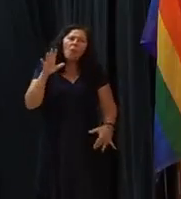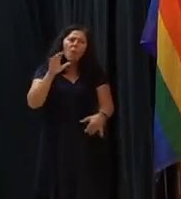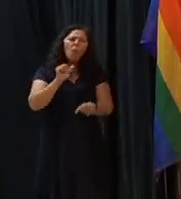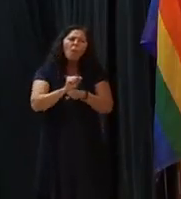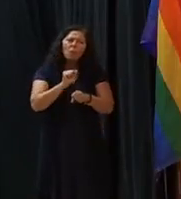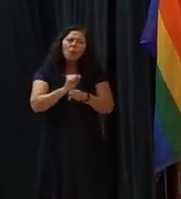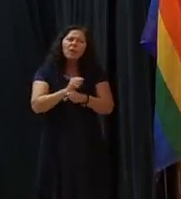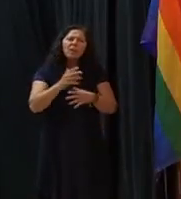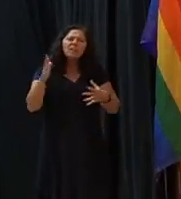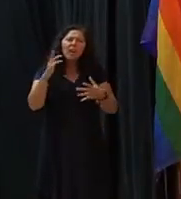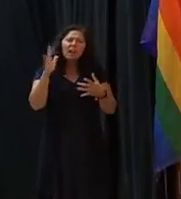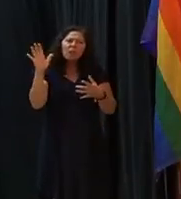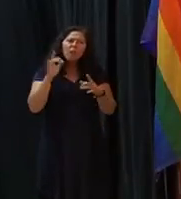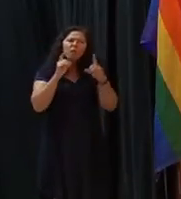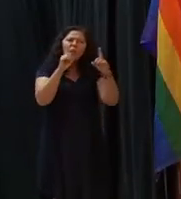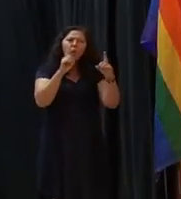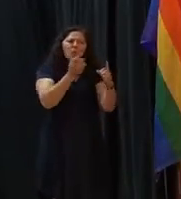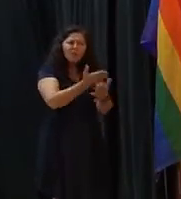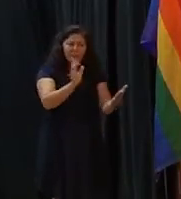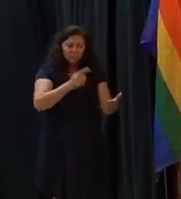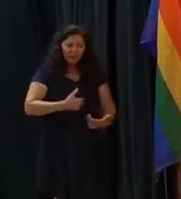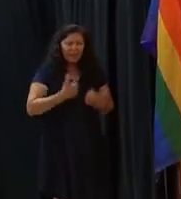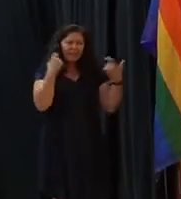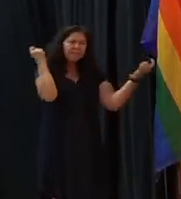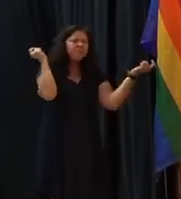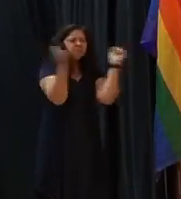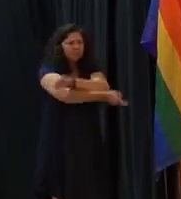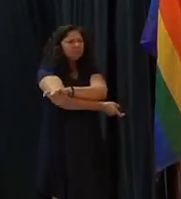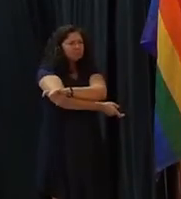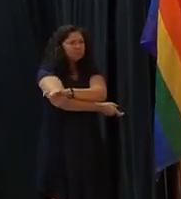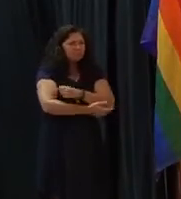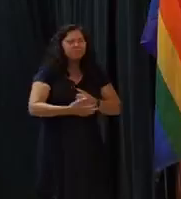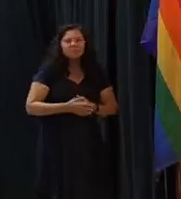change things where I live.